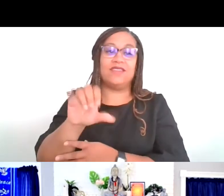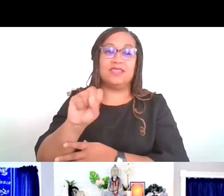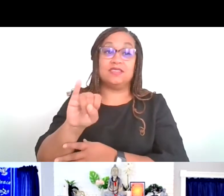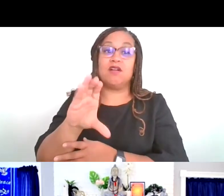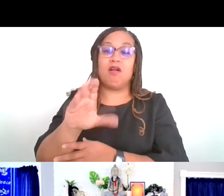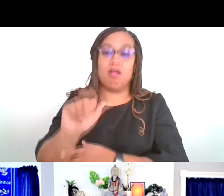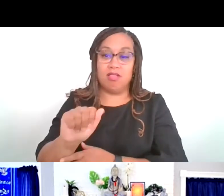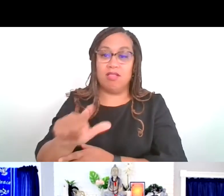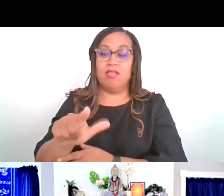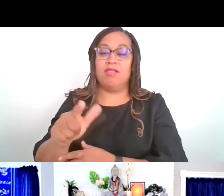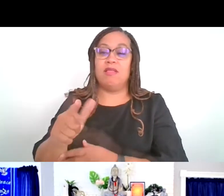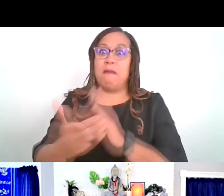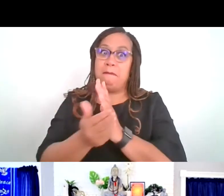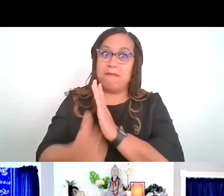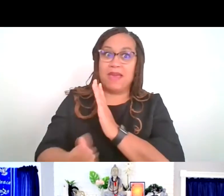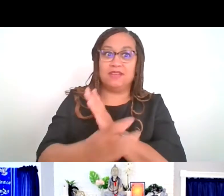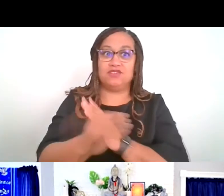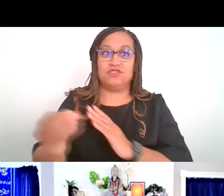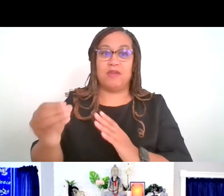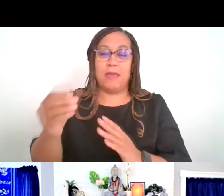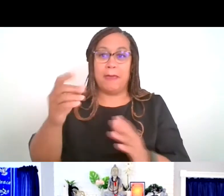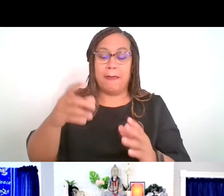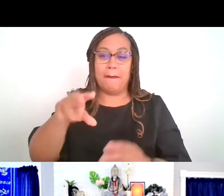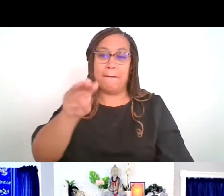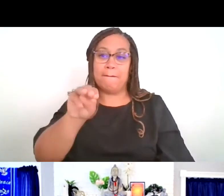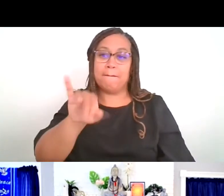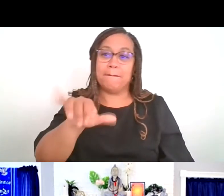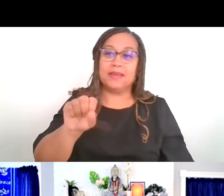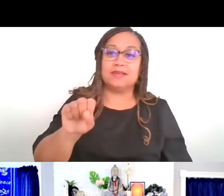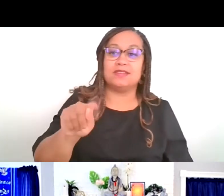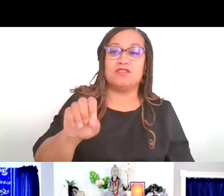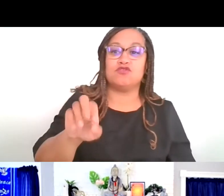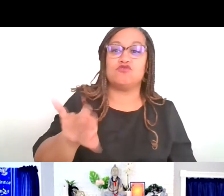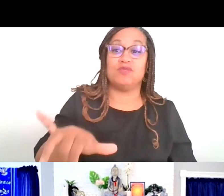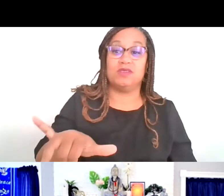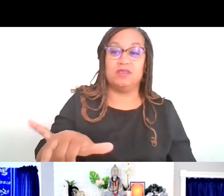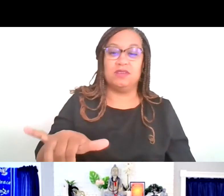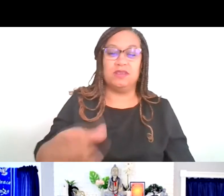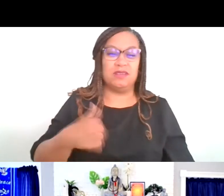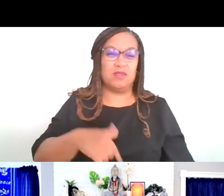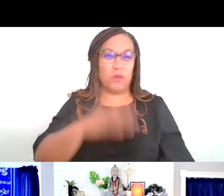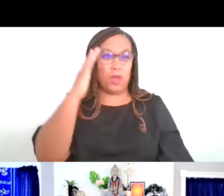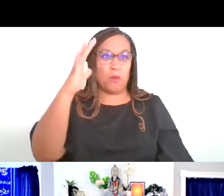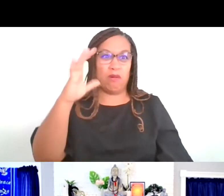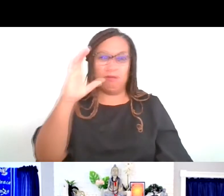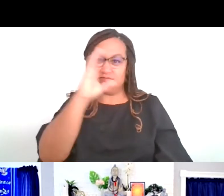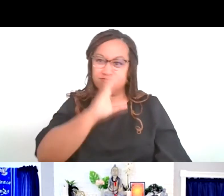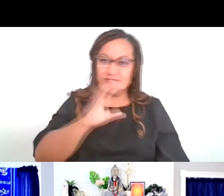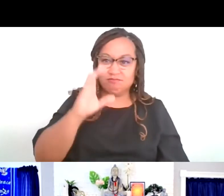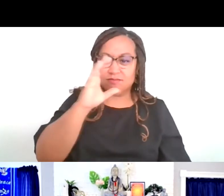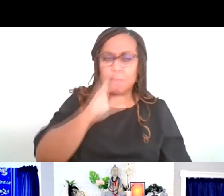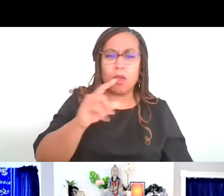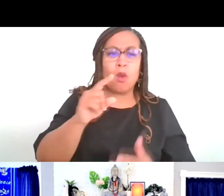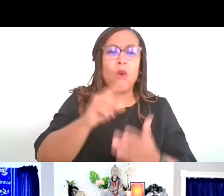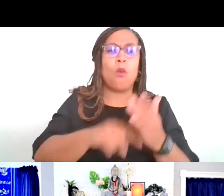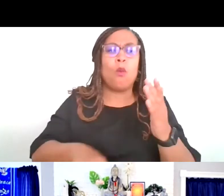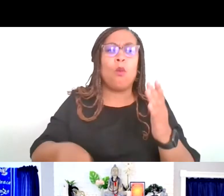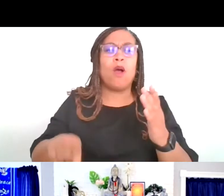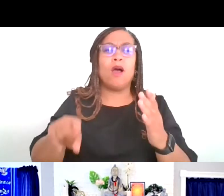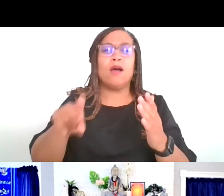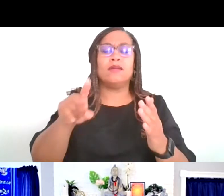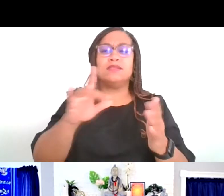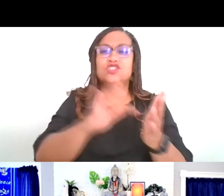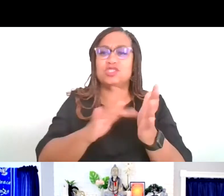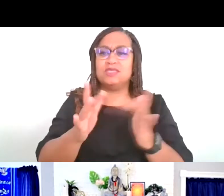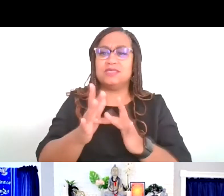The class will explore who and what Jesus is to us today. Is he a historical person